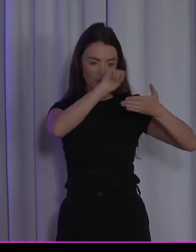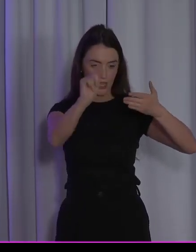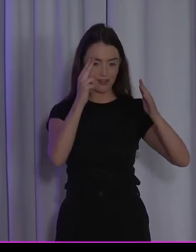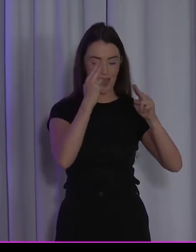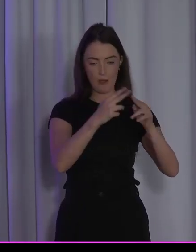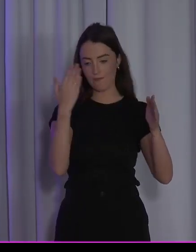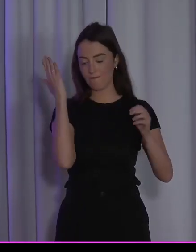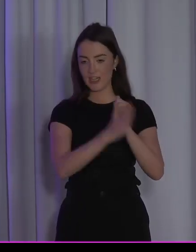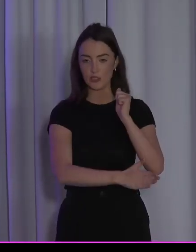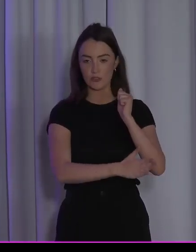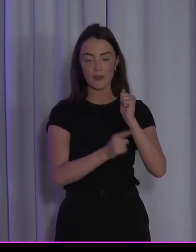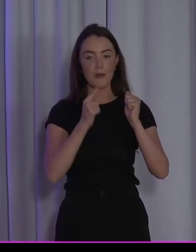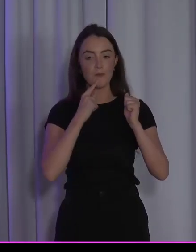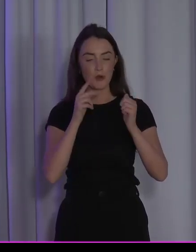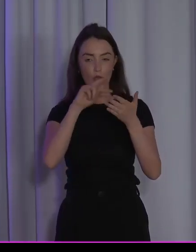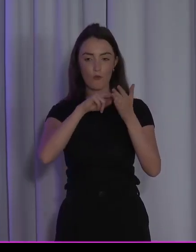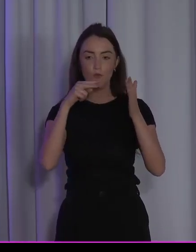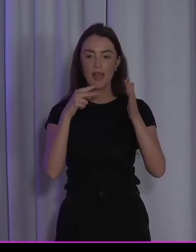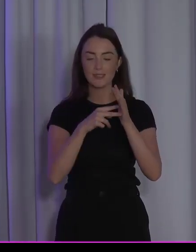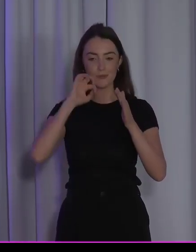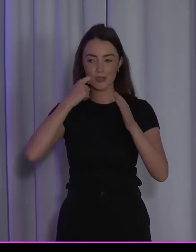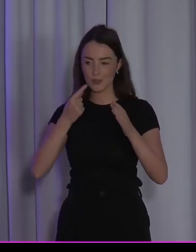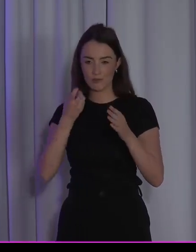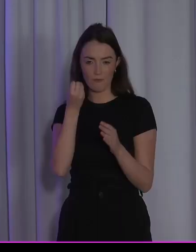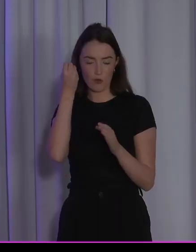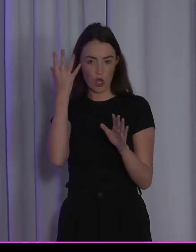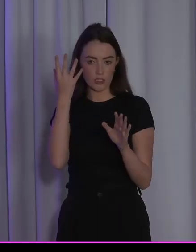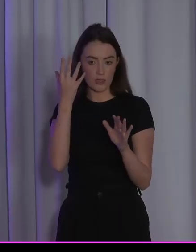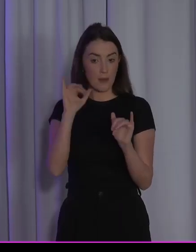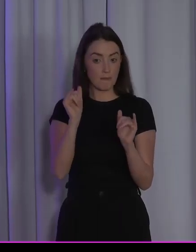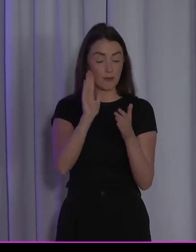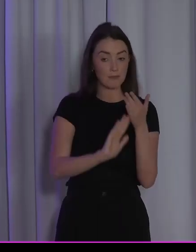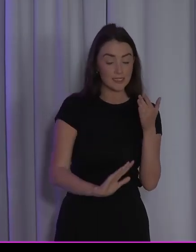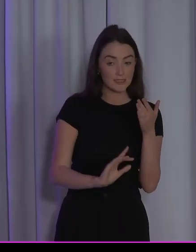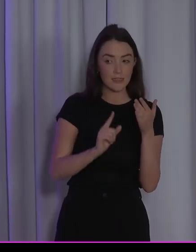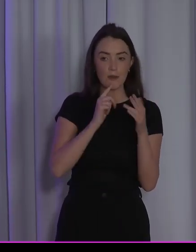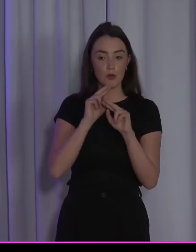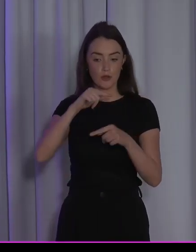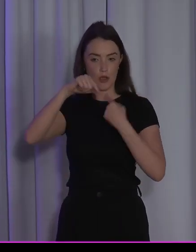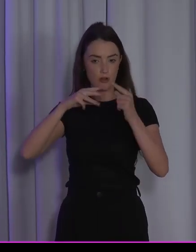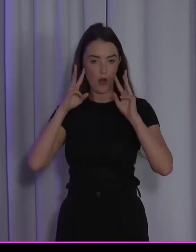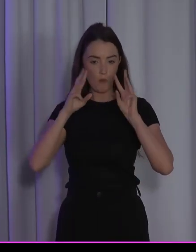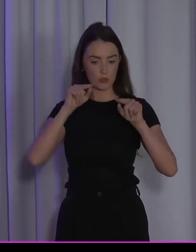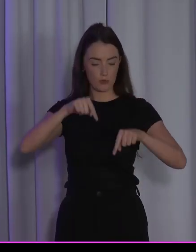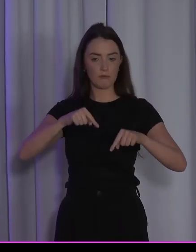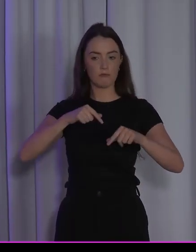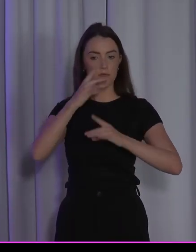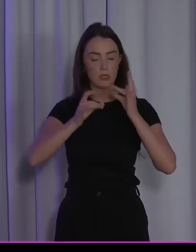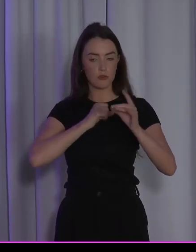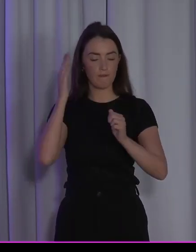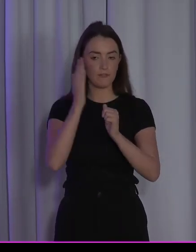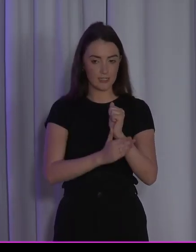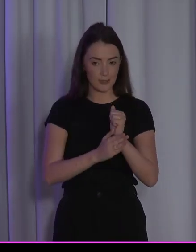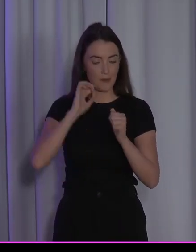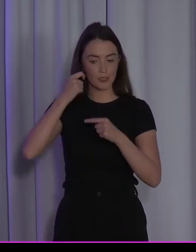checked off the list, cleverly arranged and almost forgot. Oops, could have been missed, but not on our watch. No, you see,